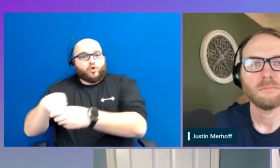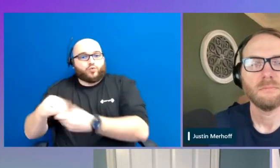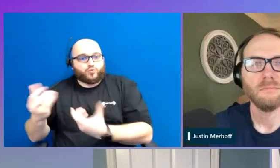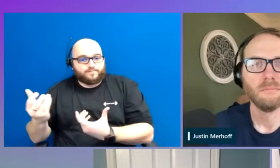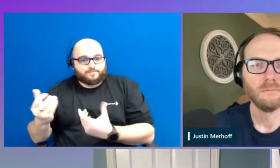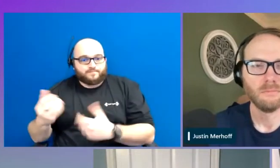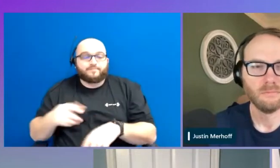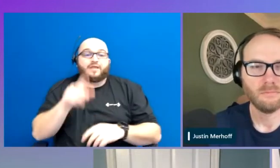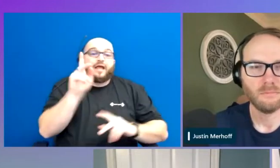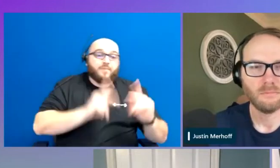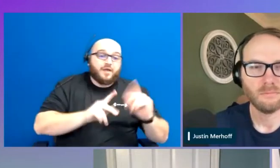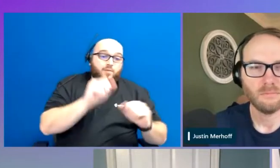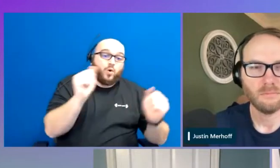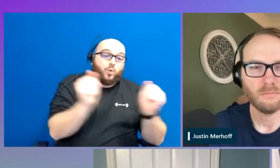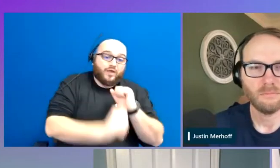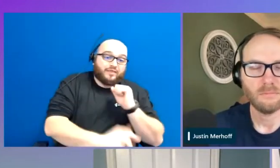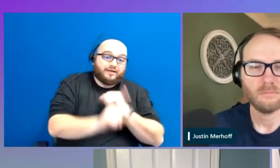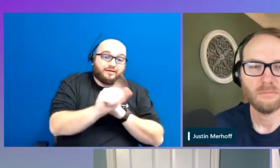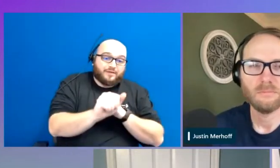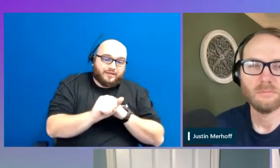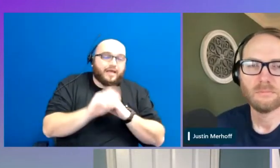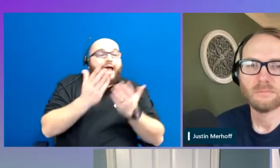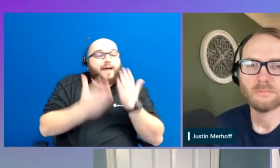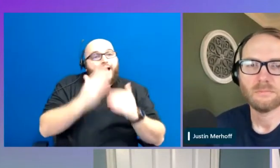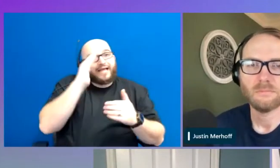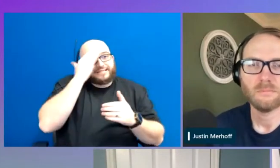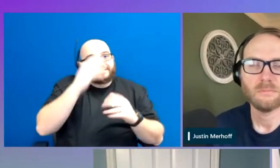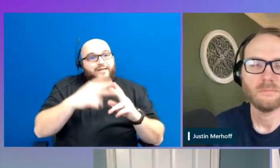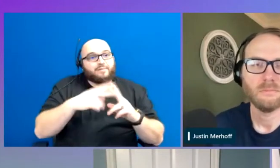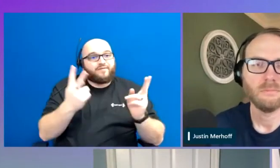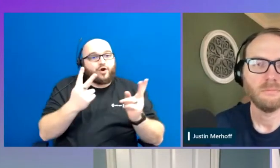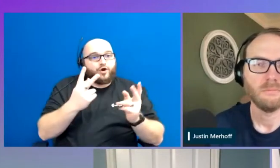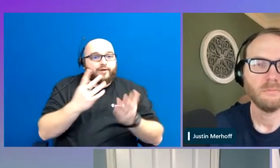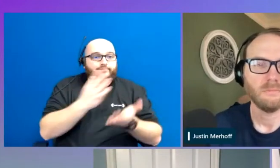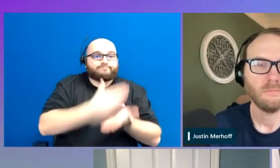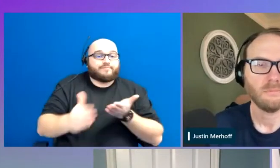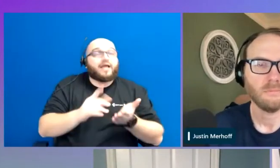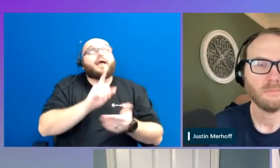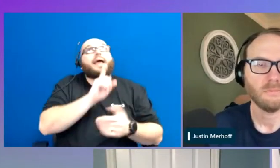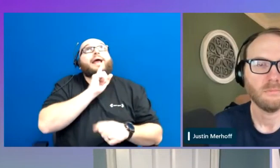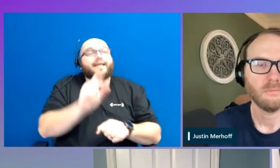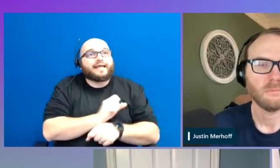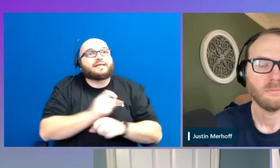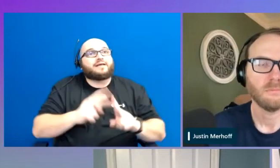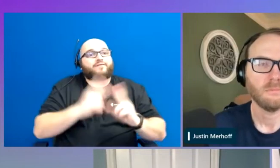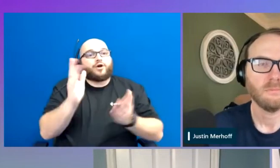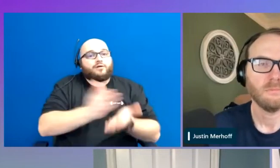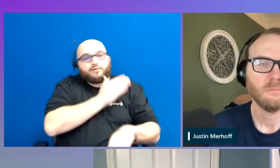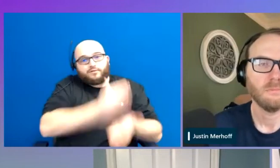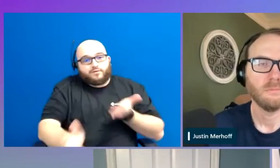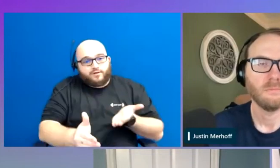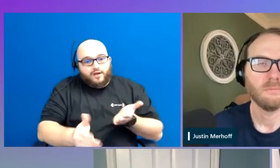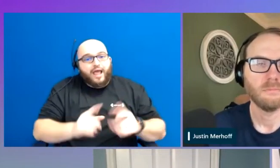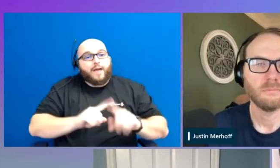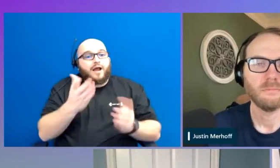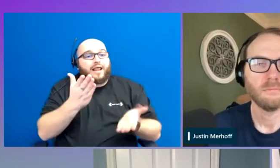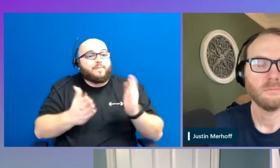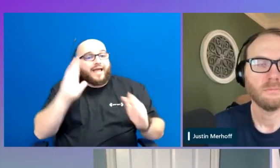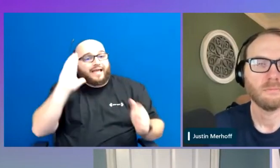disabilities, yes, it might seem like a marginalized group, or it is a marginalized group. It might seem like a marginal group.